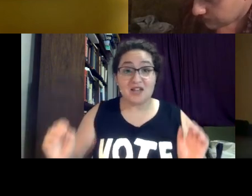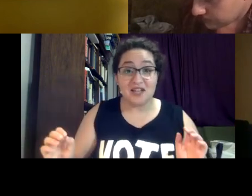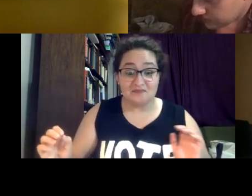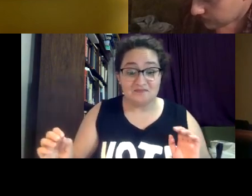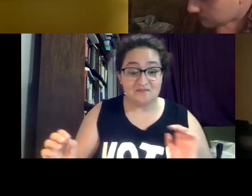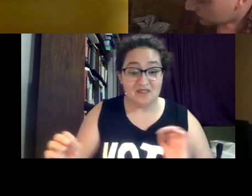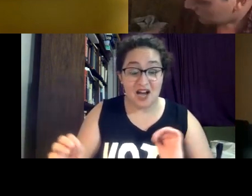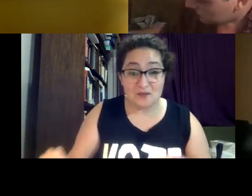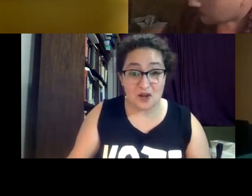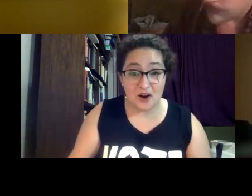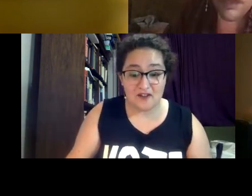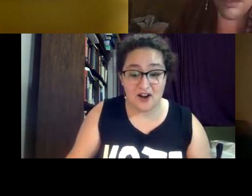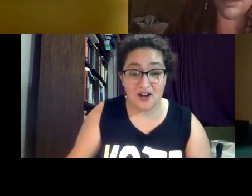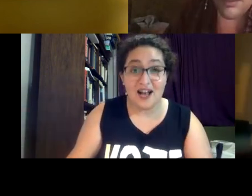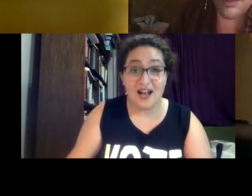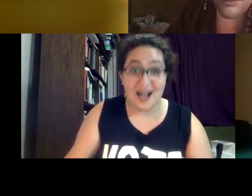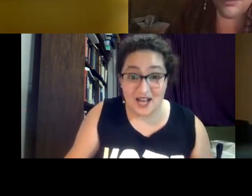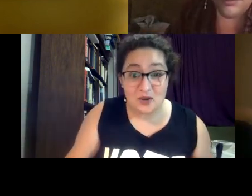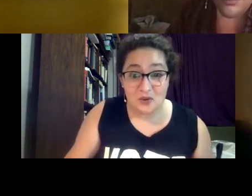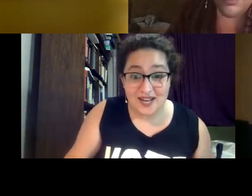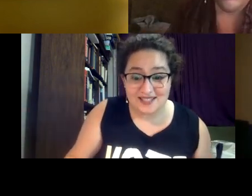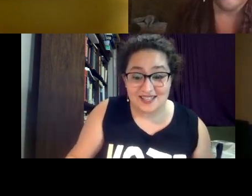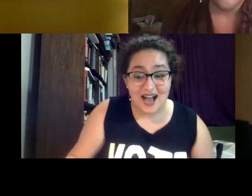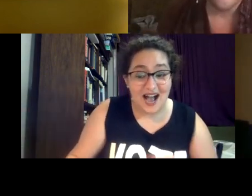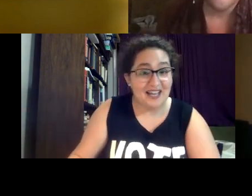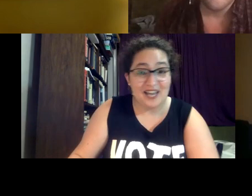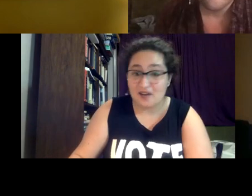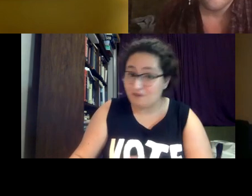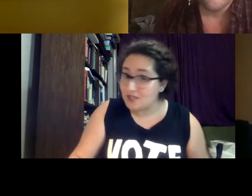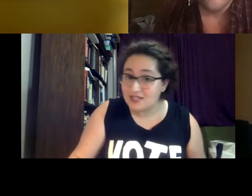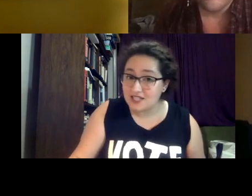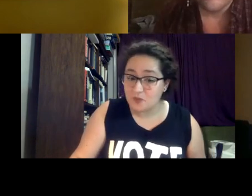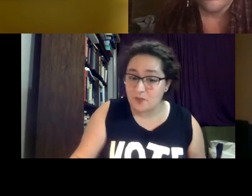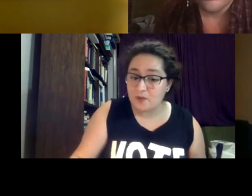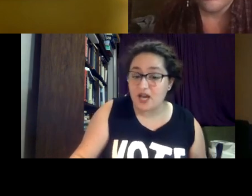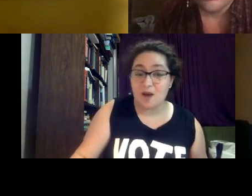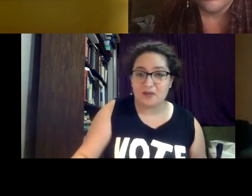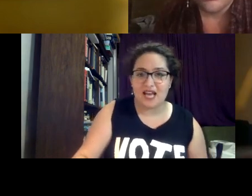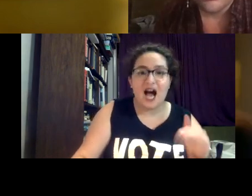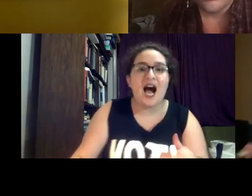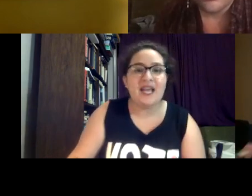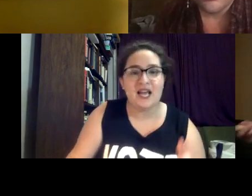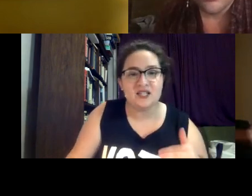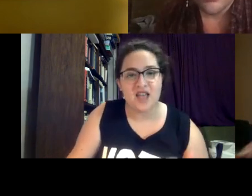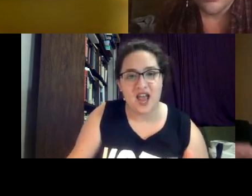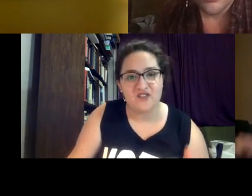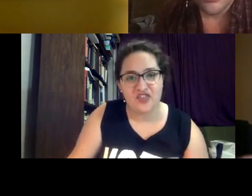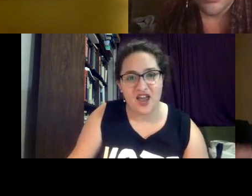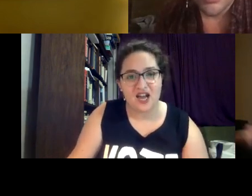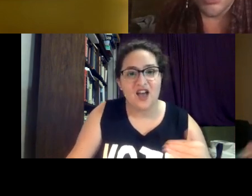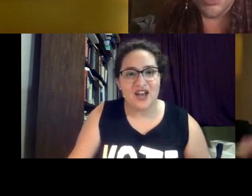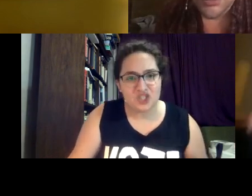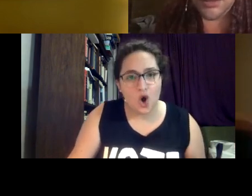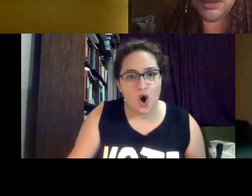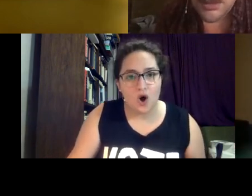I'm done. I'm sorry, Vaughn. I quit. I can't force these people to be a company. I can't save a